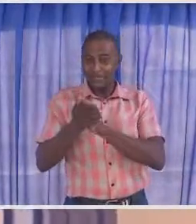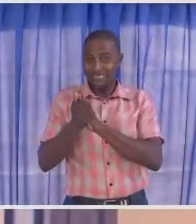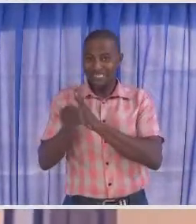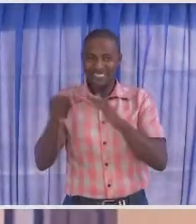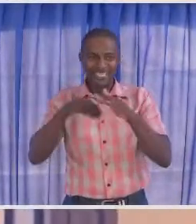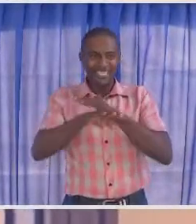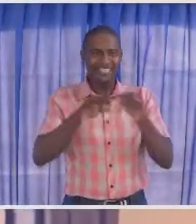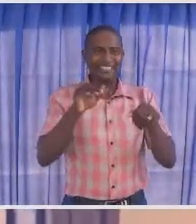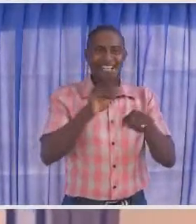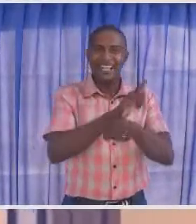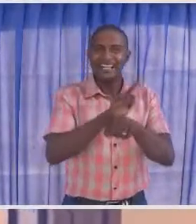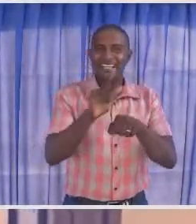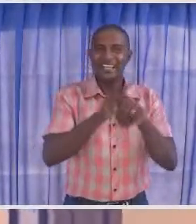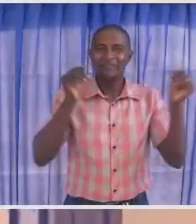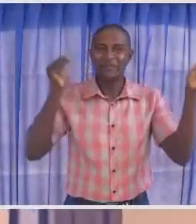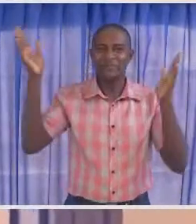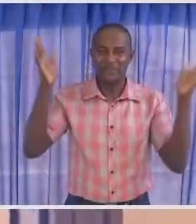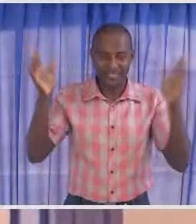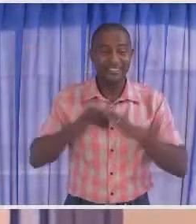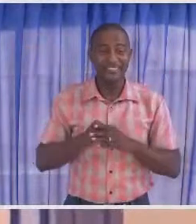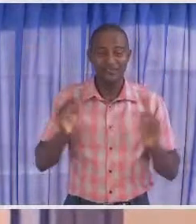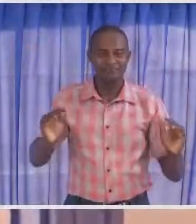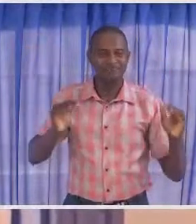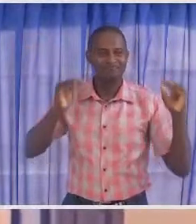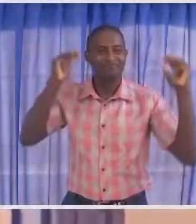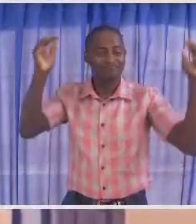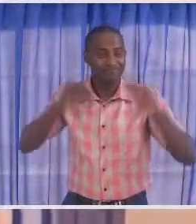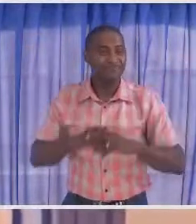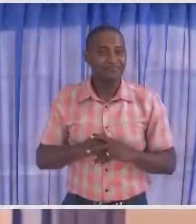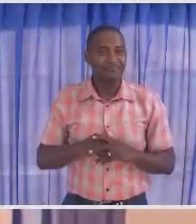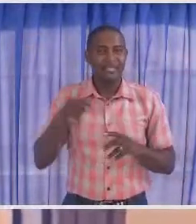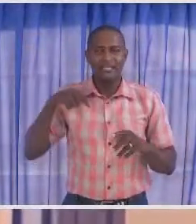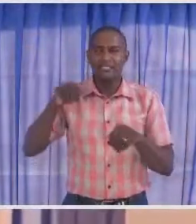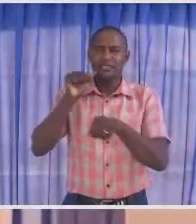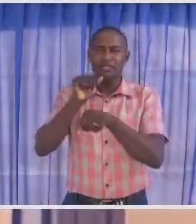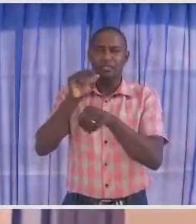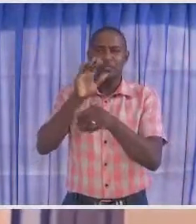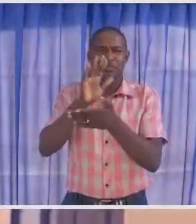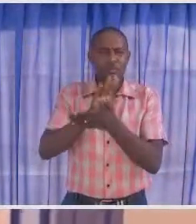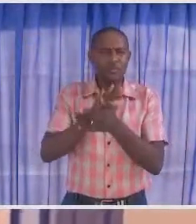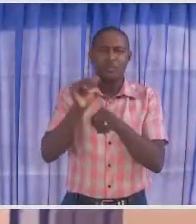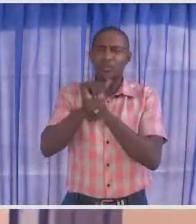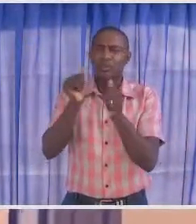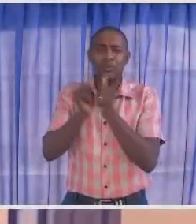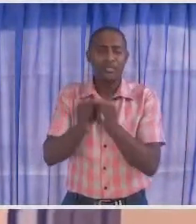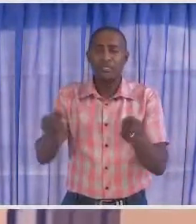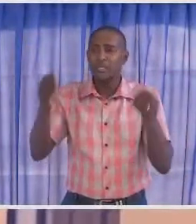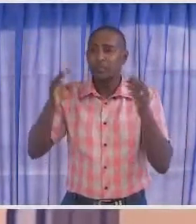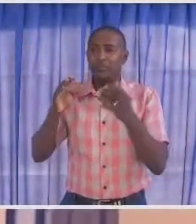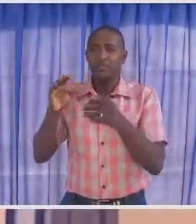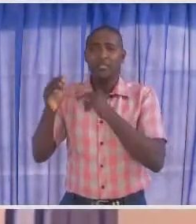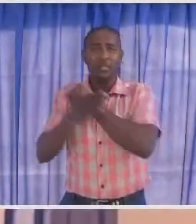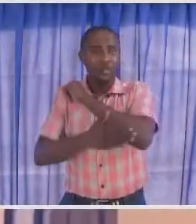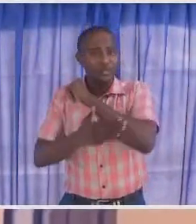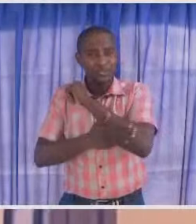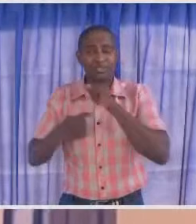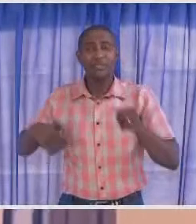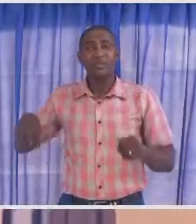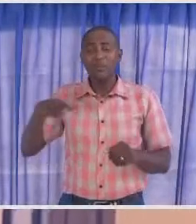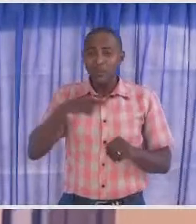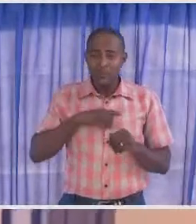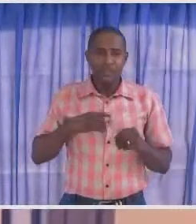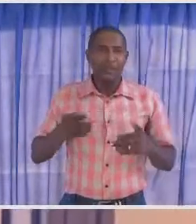labor market and answer demand. This is the school to work continuum that so many countries sorely need right now.